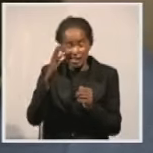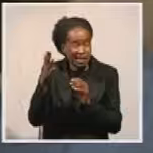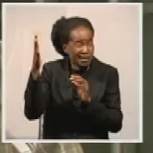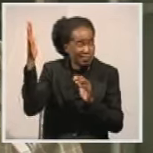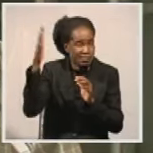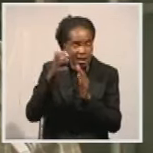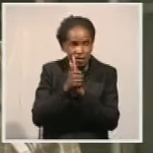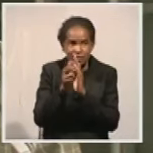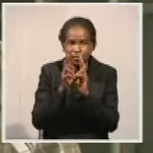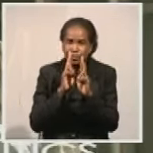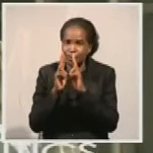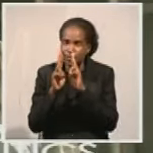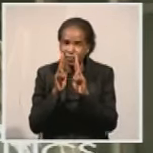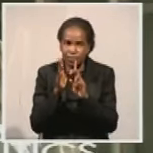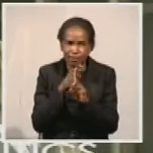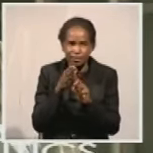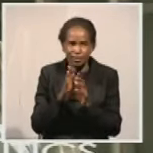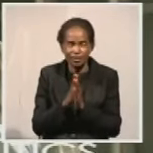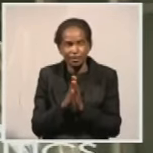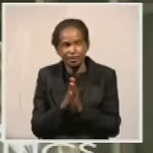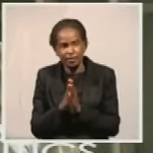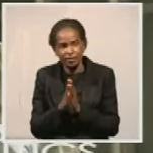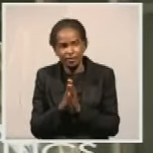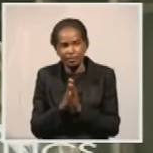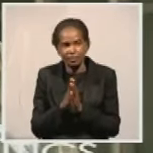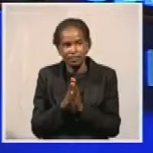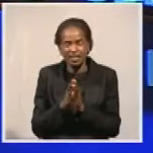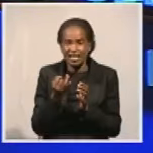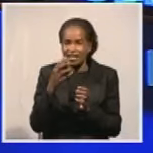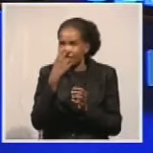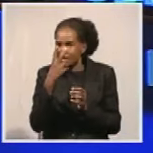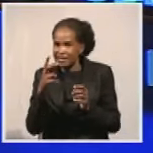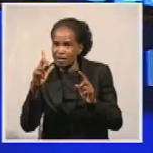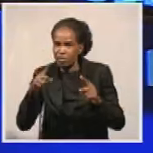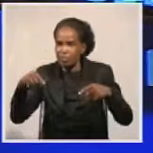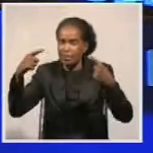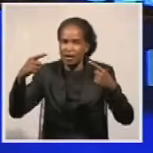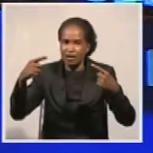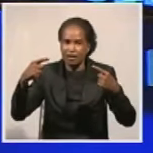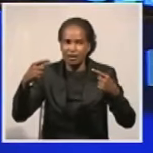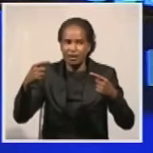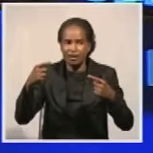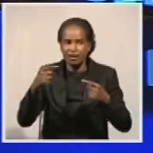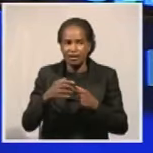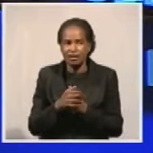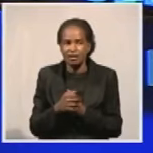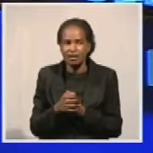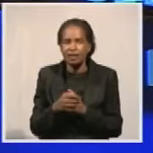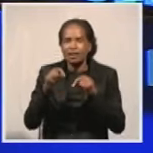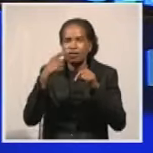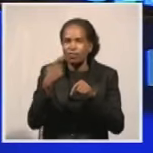negotiator. Whenever we reached a stalemate kind of, then he would propose